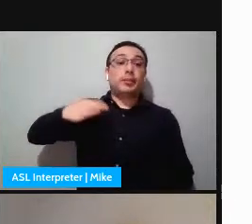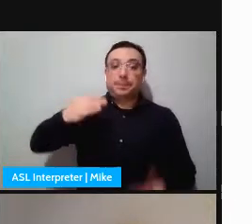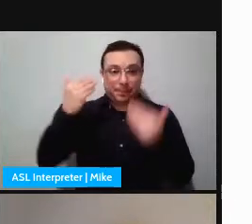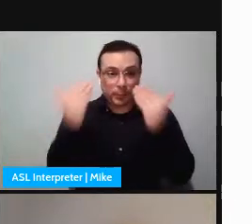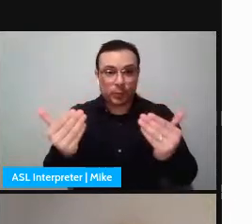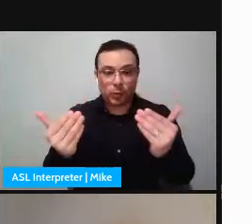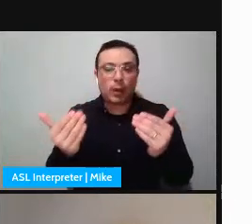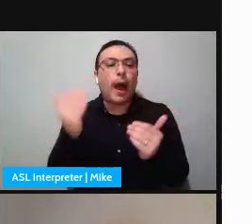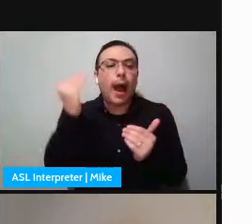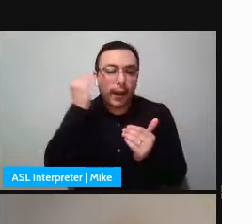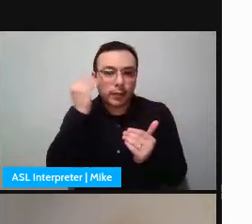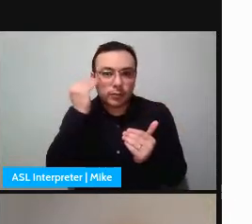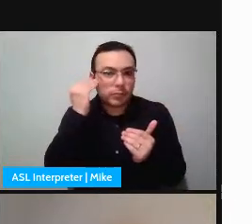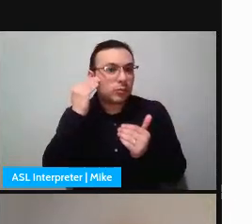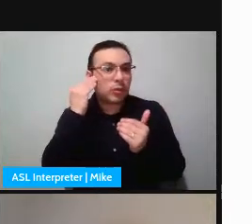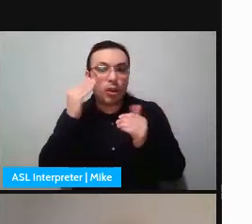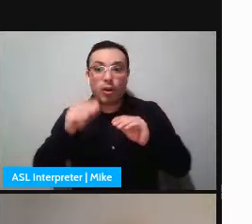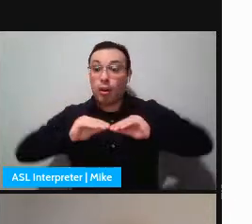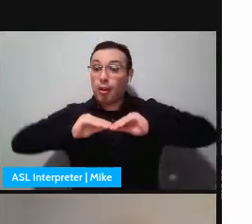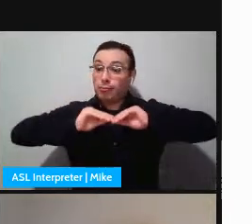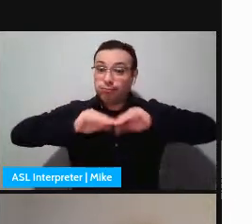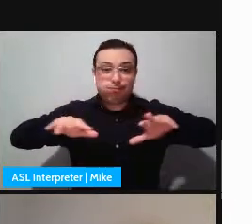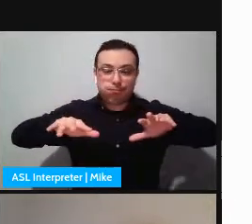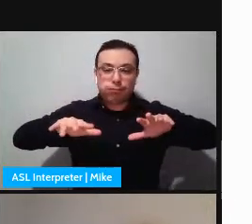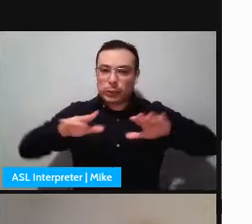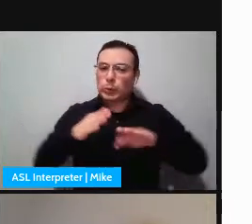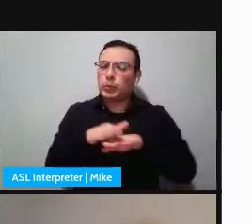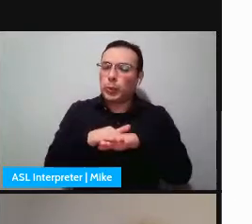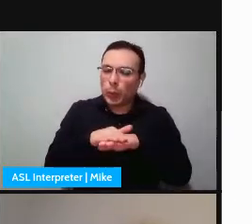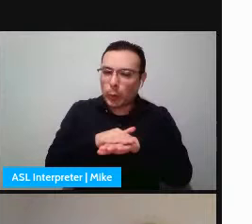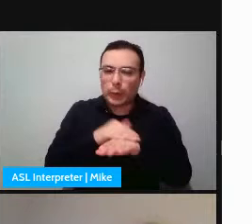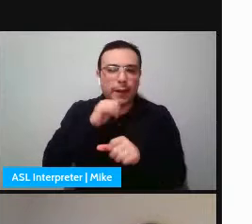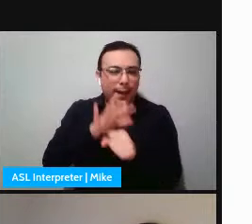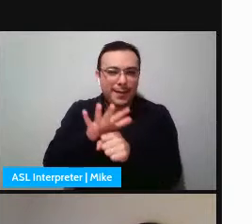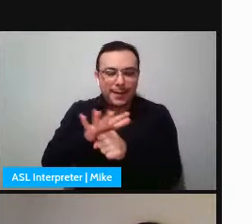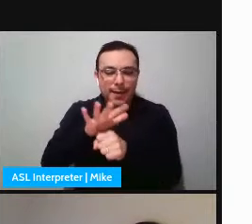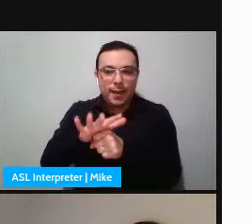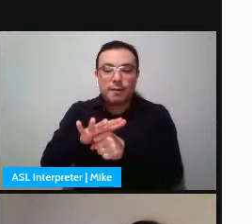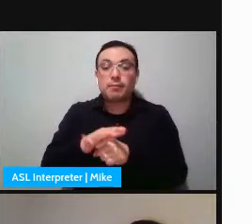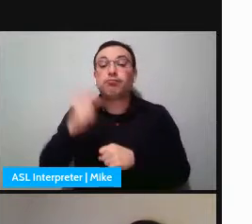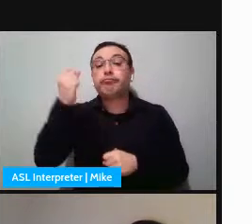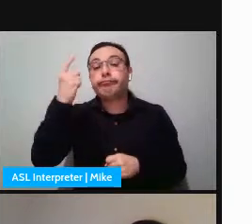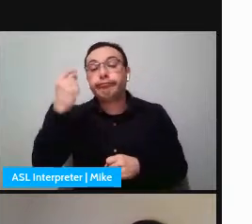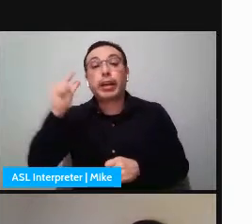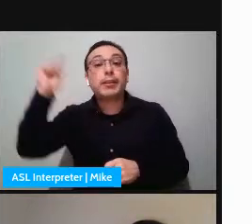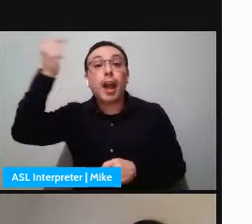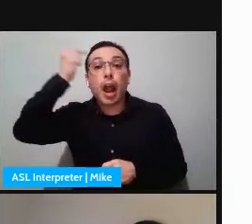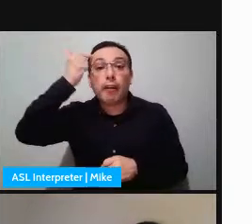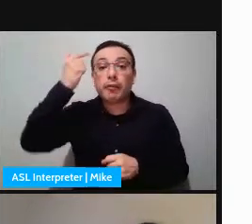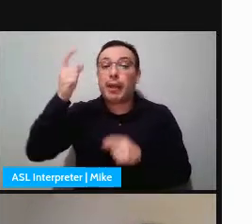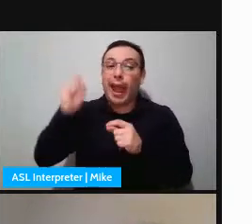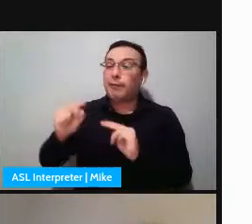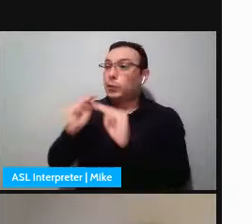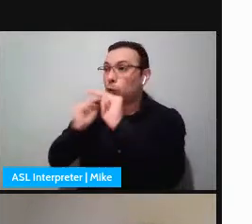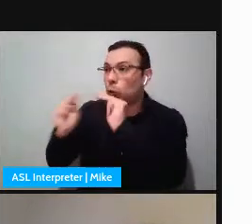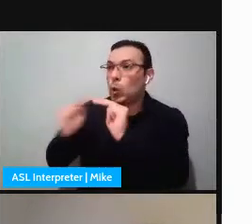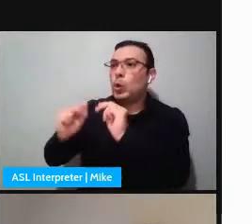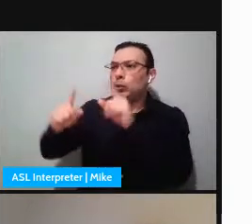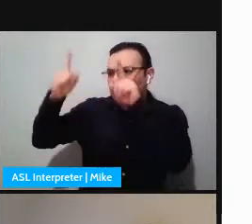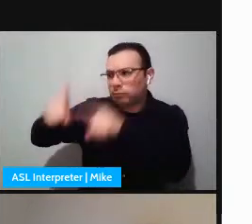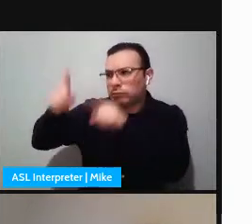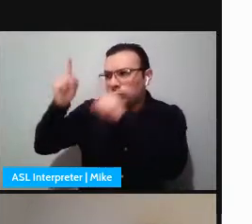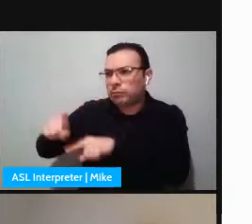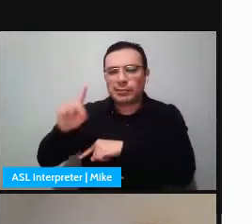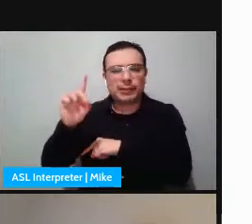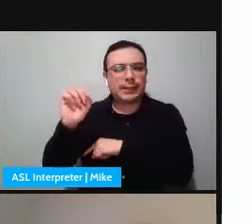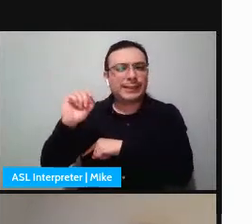been, as we get more vaccines approved and as the government cuts deals with more and more vaccine companies, vaccine eligibility has